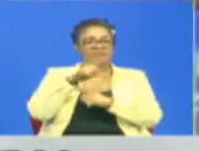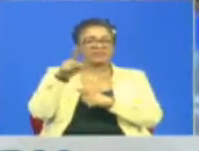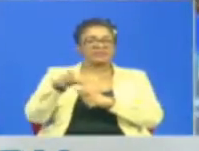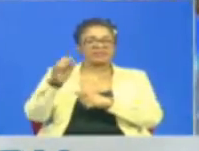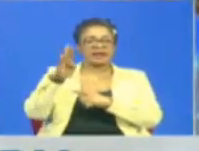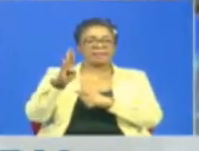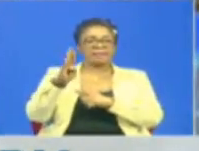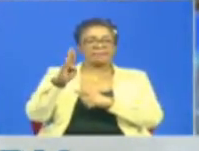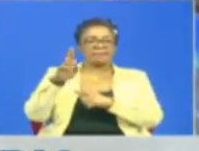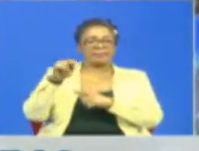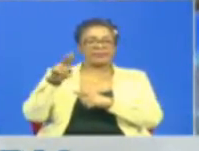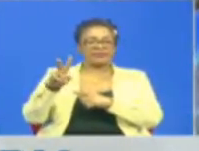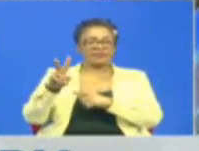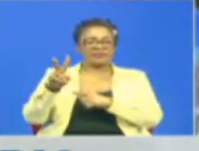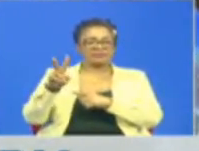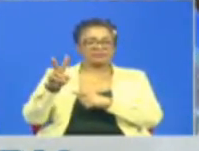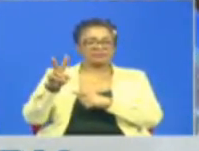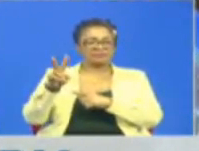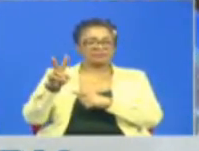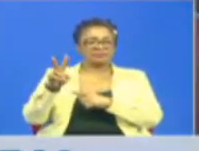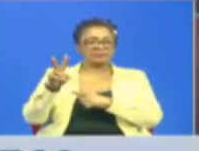Ismail, NTV.